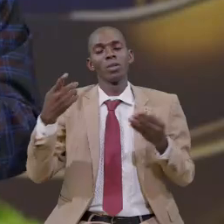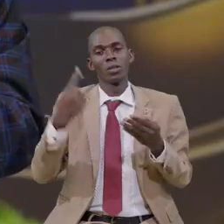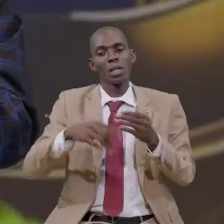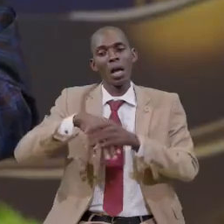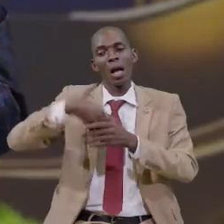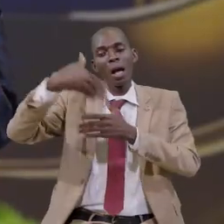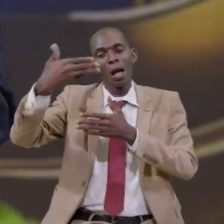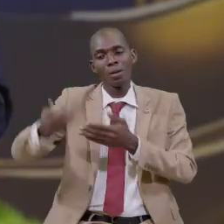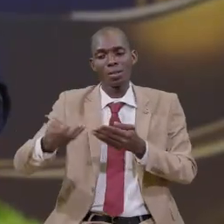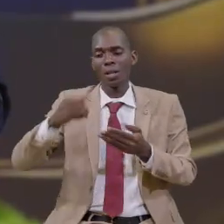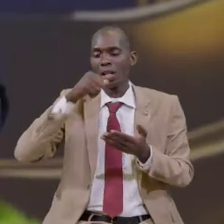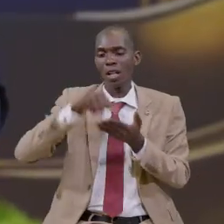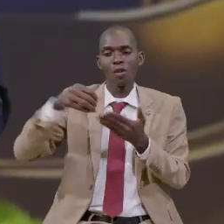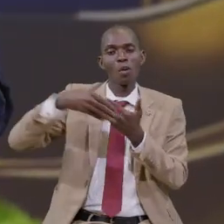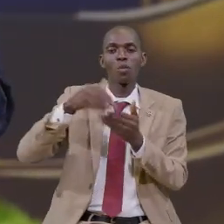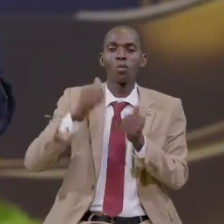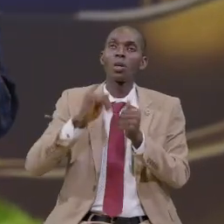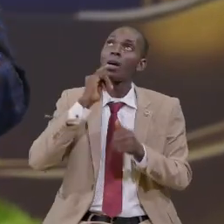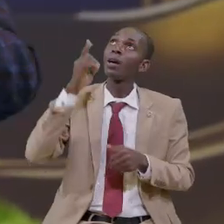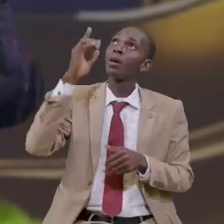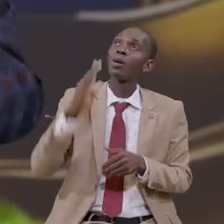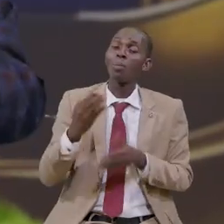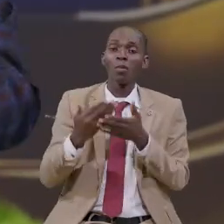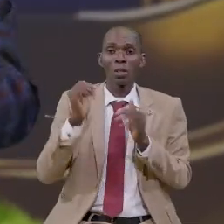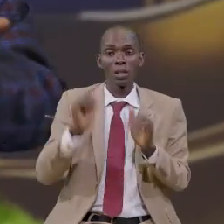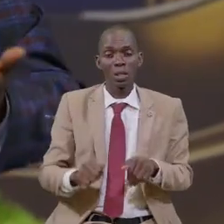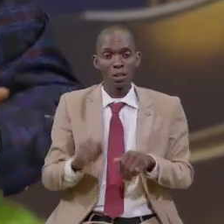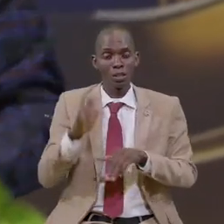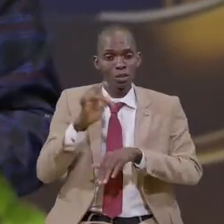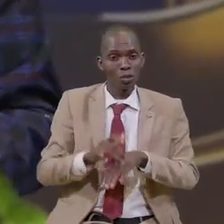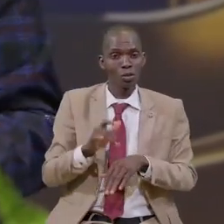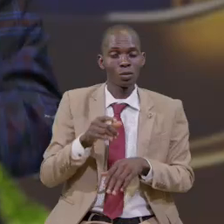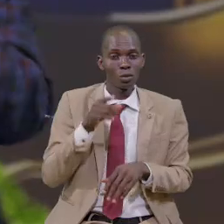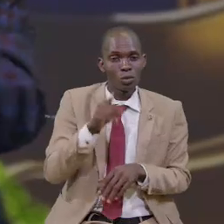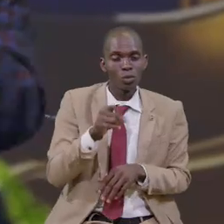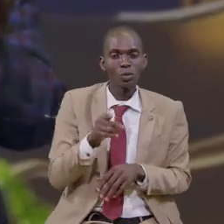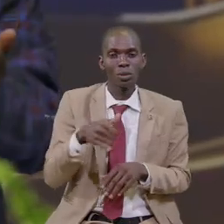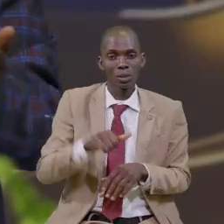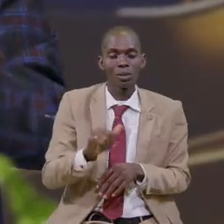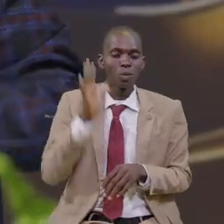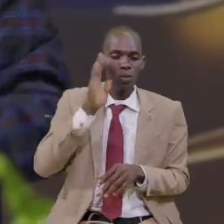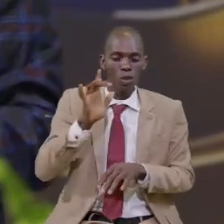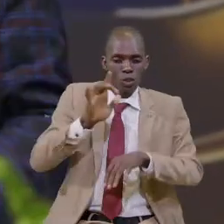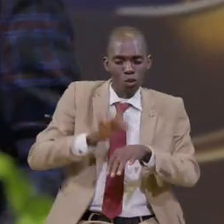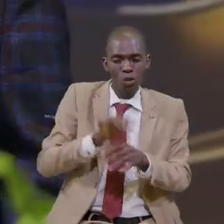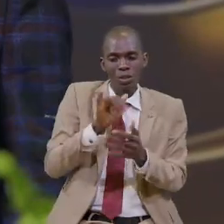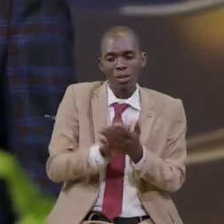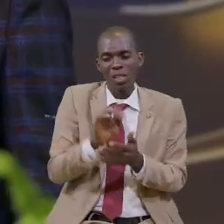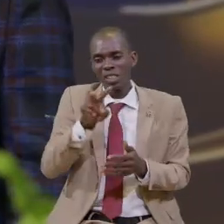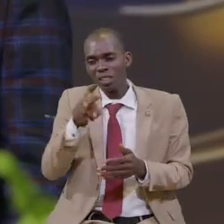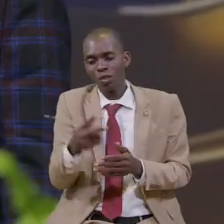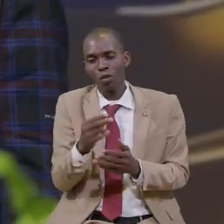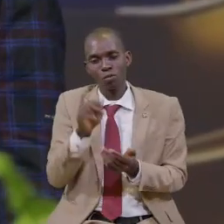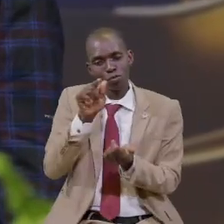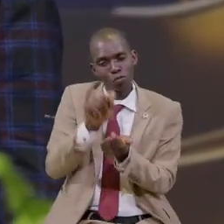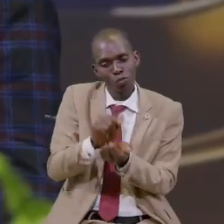they can get to you, they have to get to the smaller envelope. And then they get you, but they